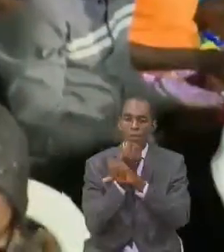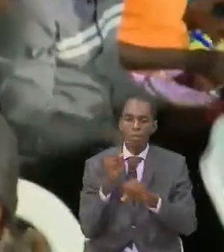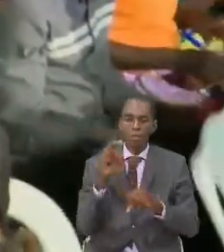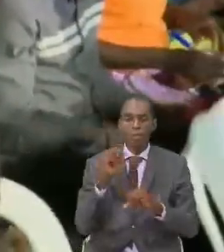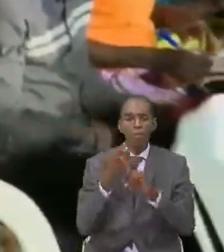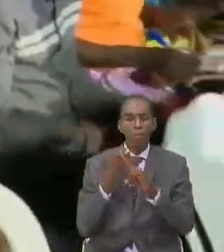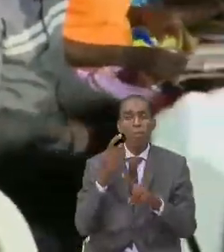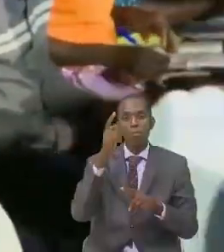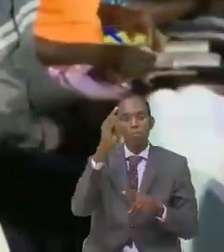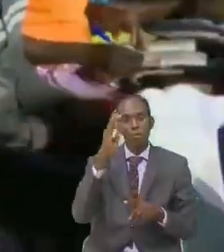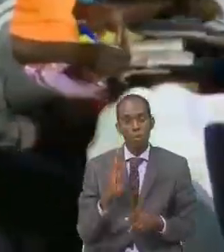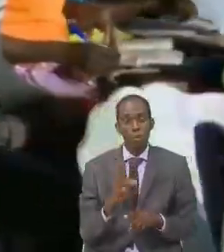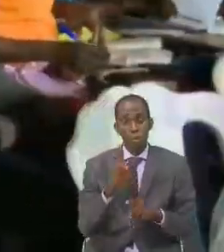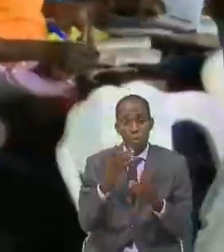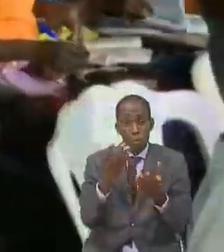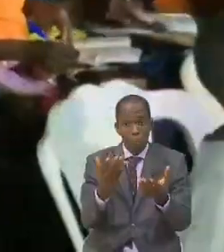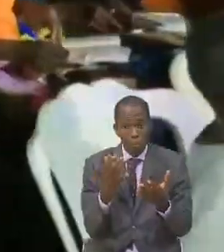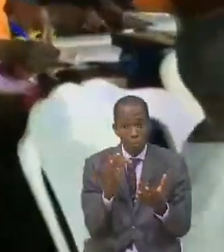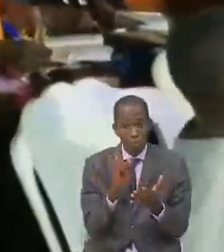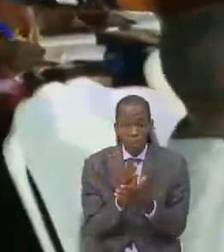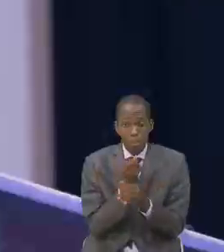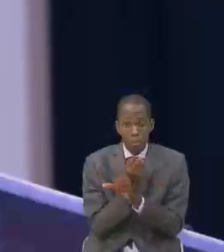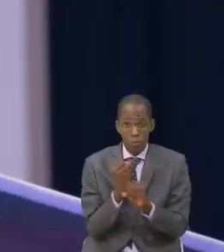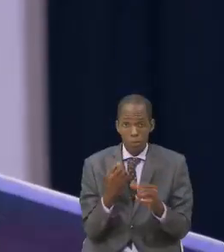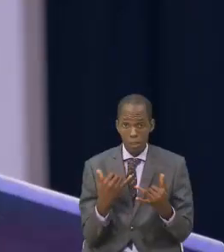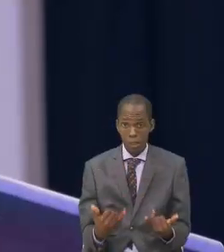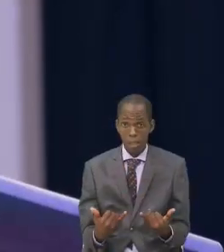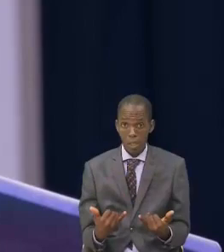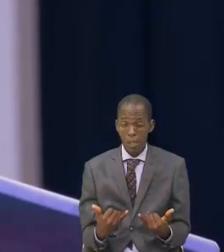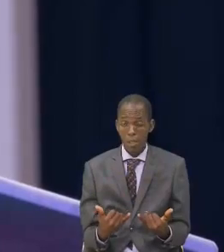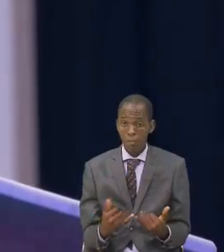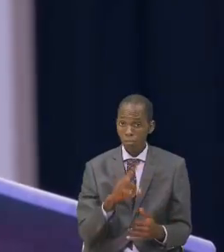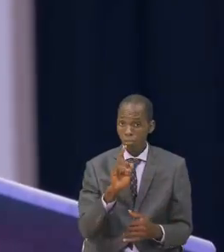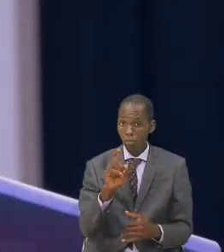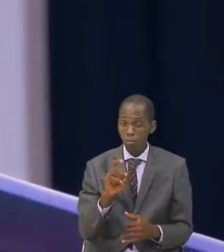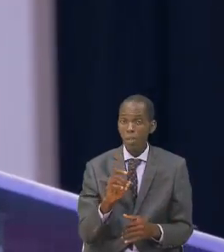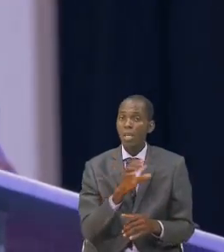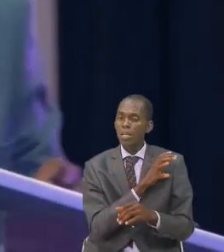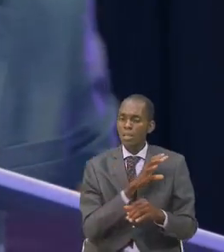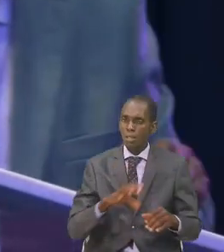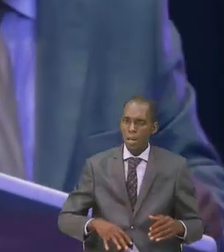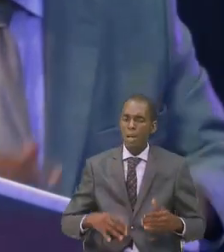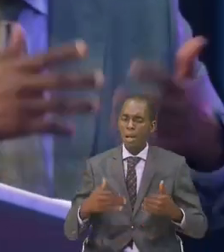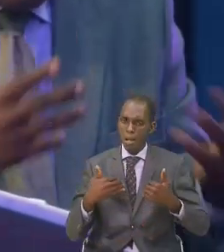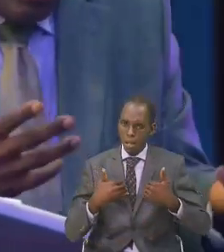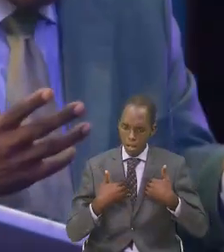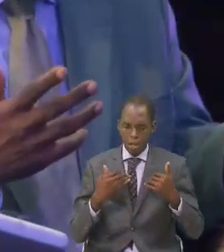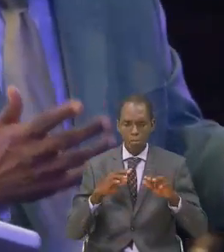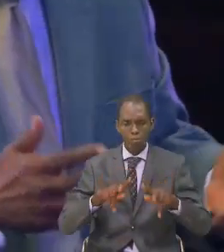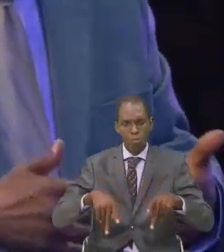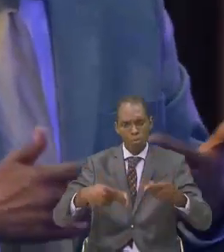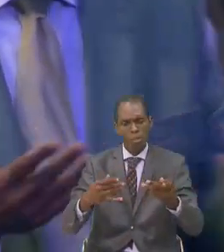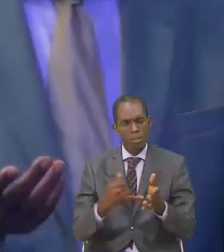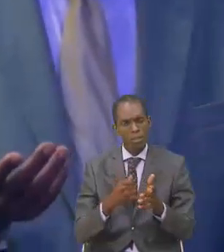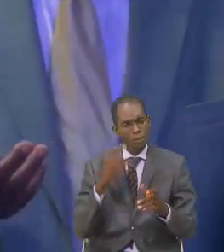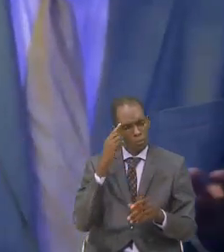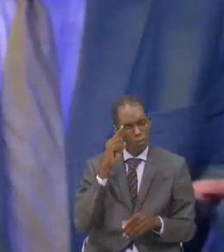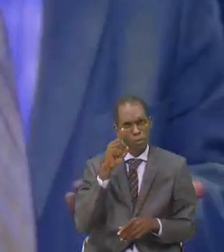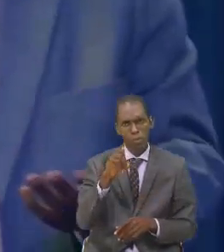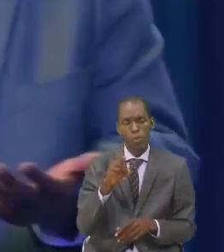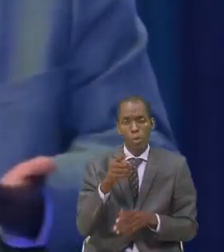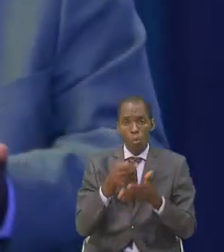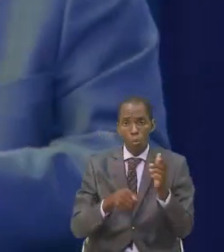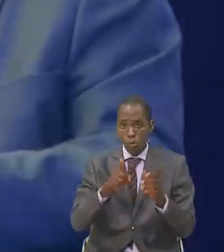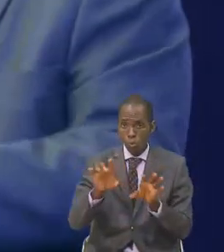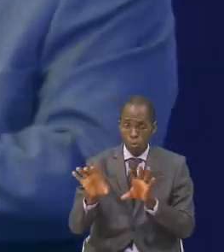salvation, salvation from heaven, salvation from God. You want that salvation now. Christ has provided it